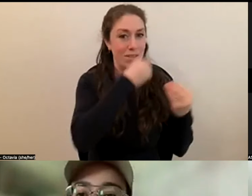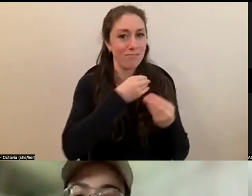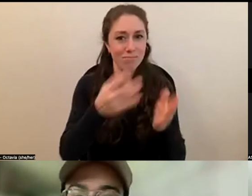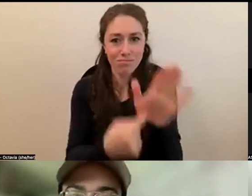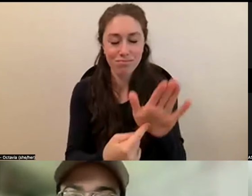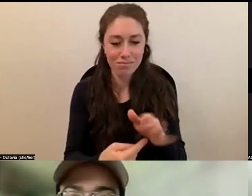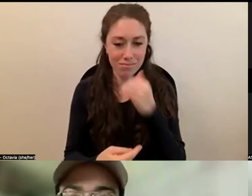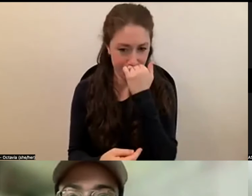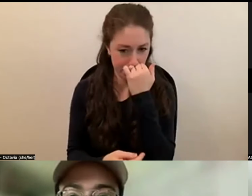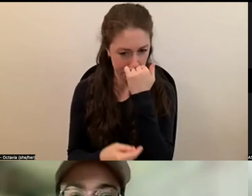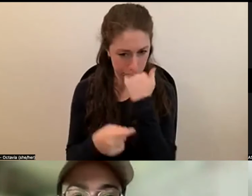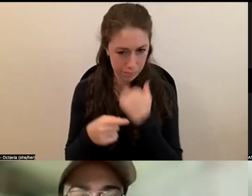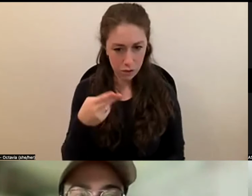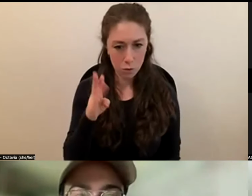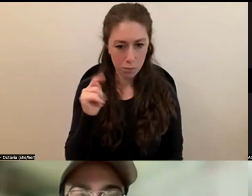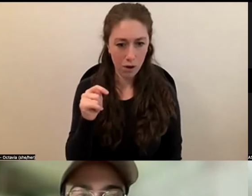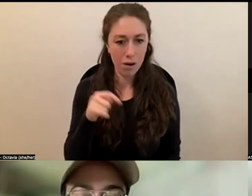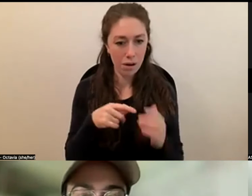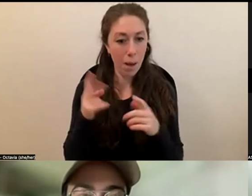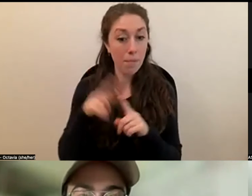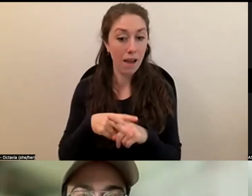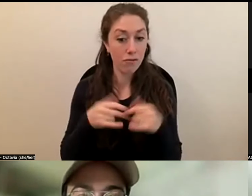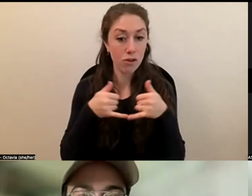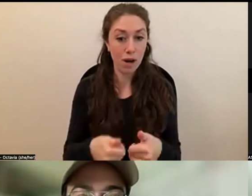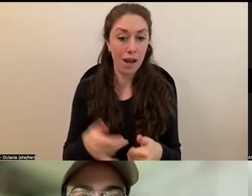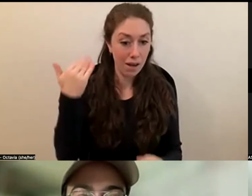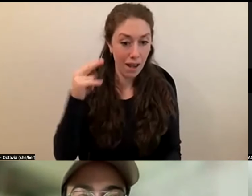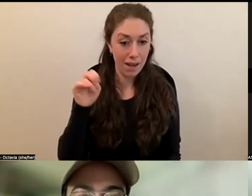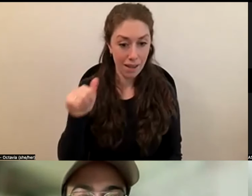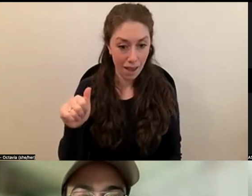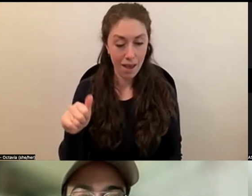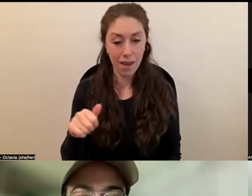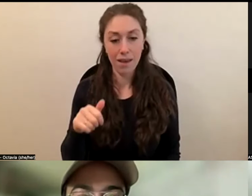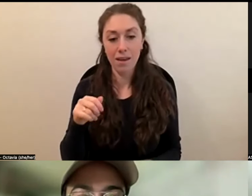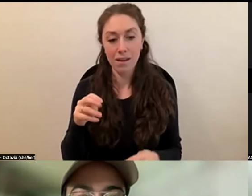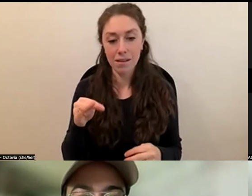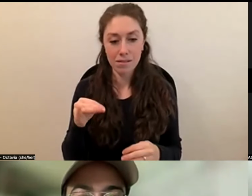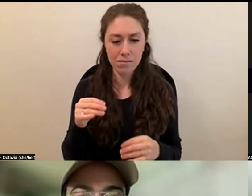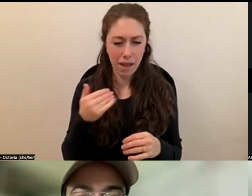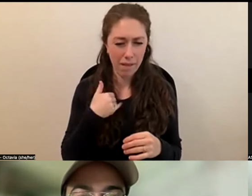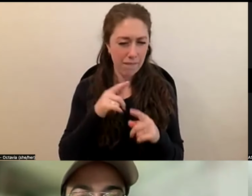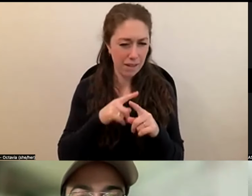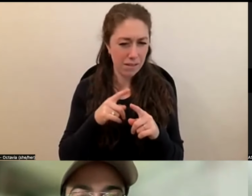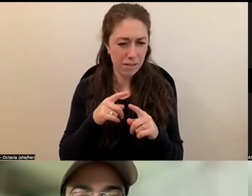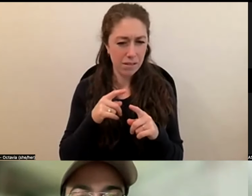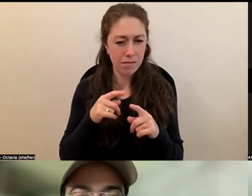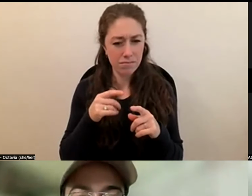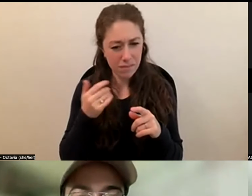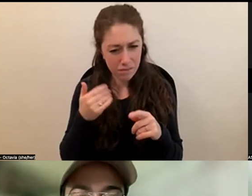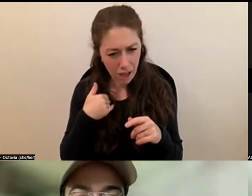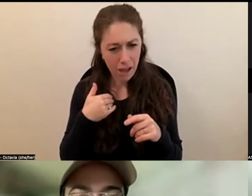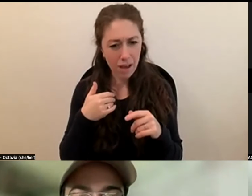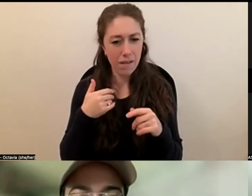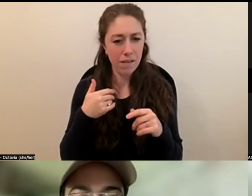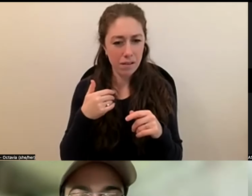applied for a grant from the NEA, collaborated with the Association for Cultural Equity and the Alan Lomax Archive, collaborated with the